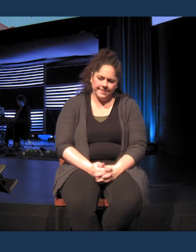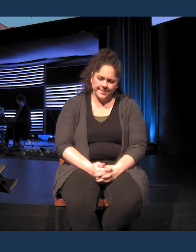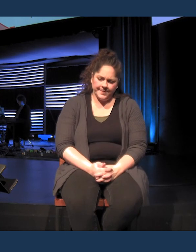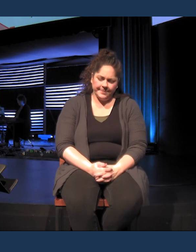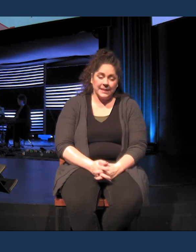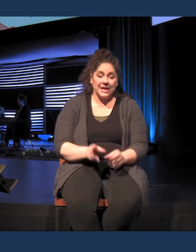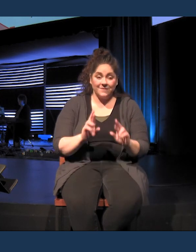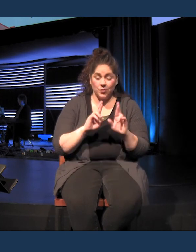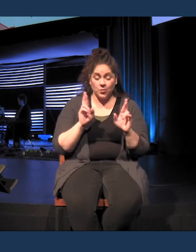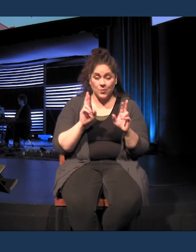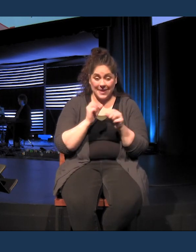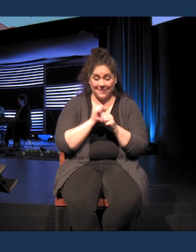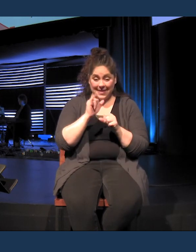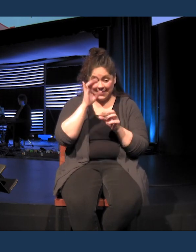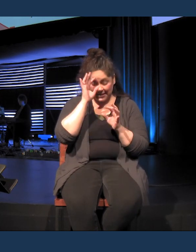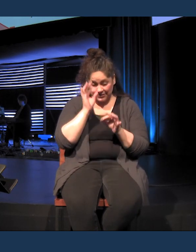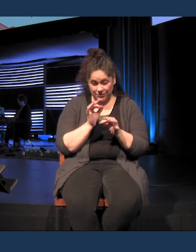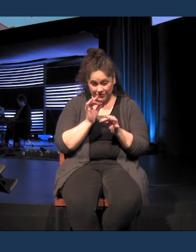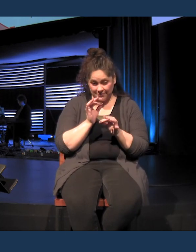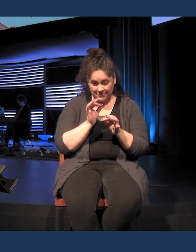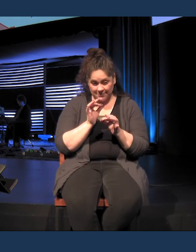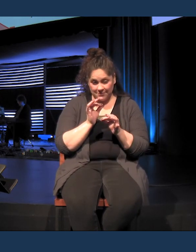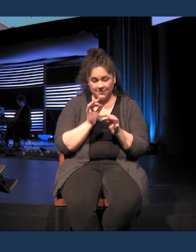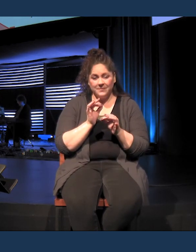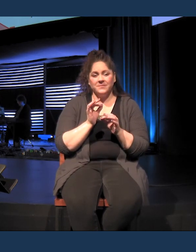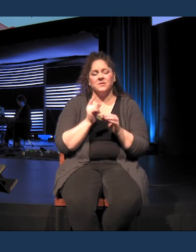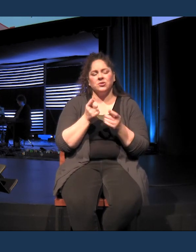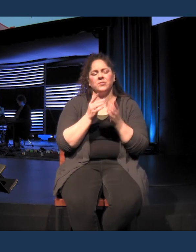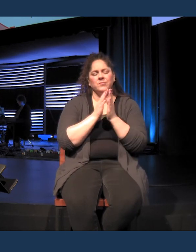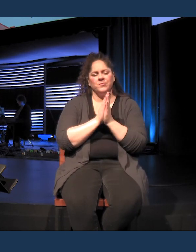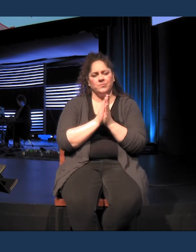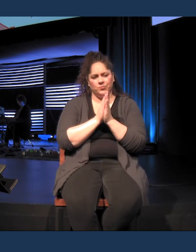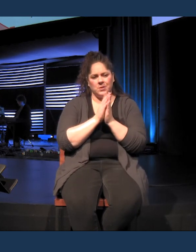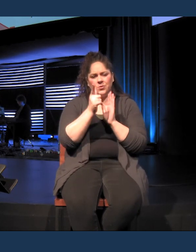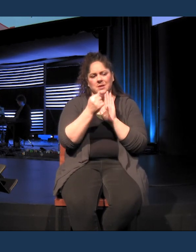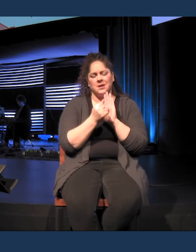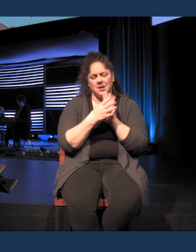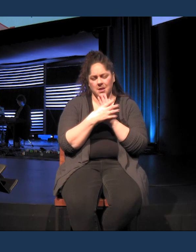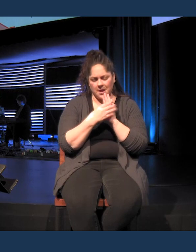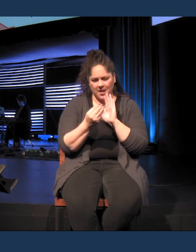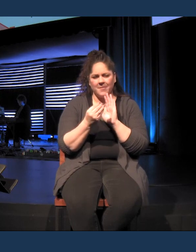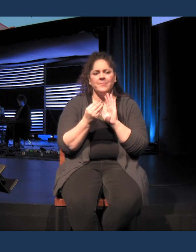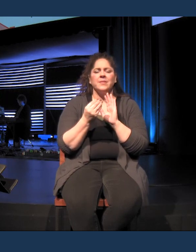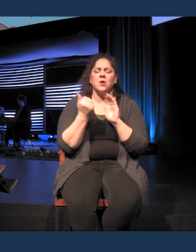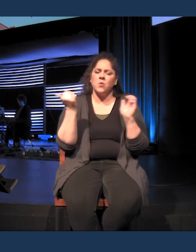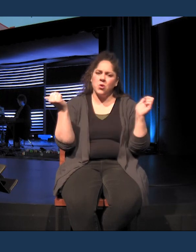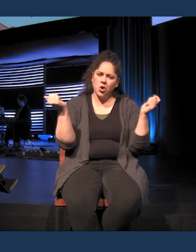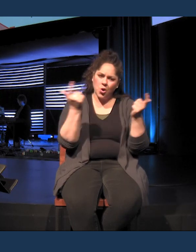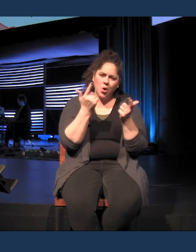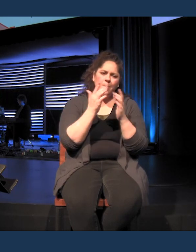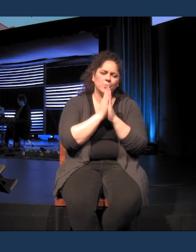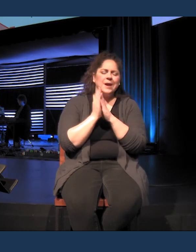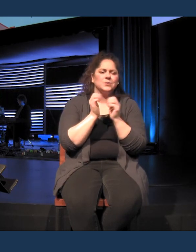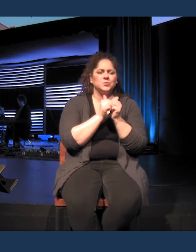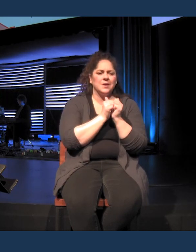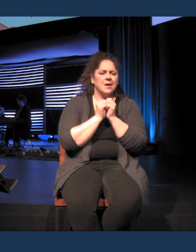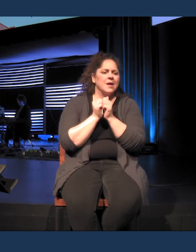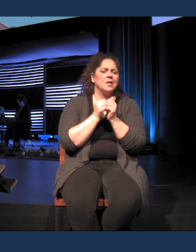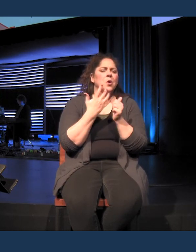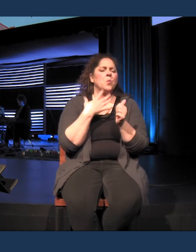And so if you're ready to make that decision, would you just pray this out loud after me? And I'm going to invite everyone to pray it just so no one's praying